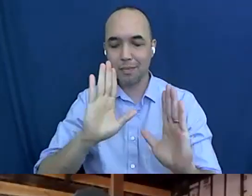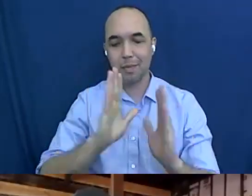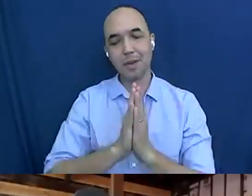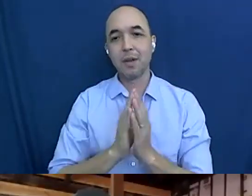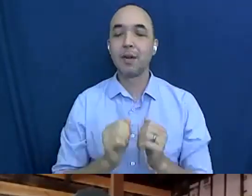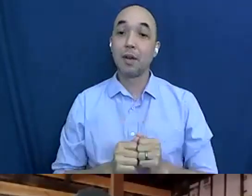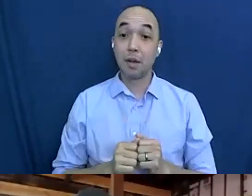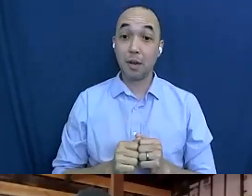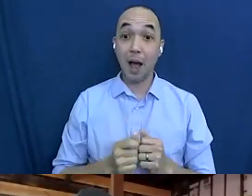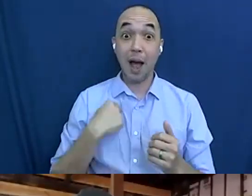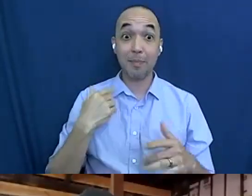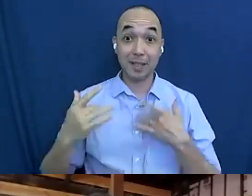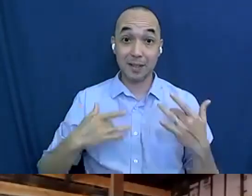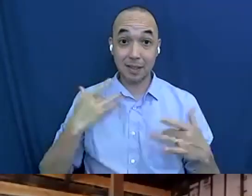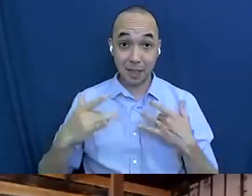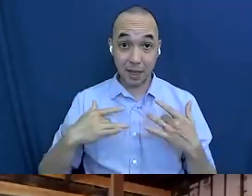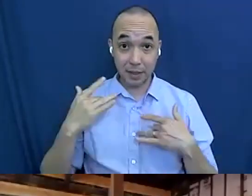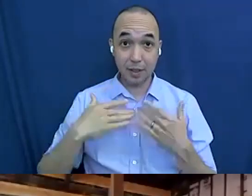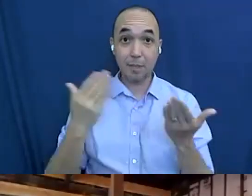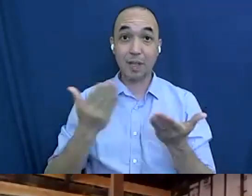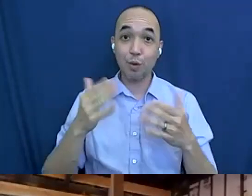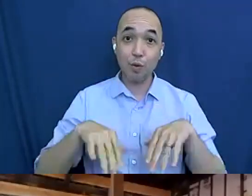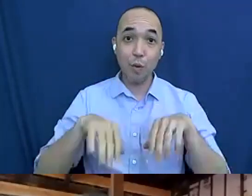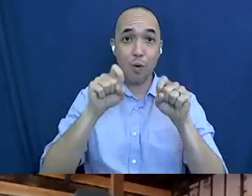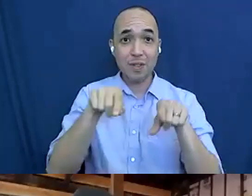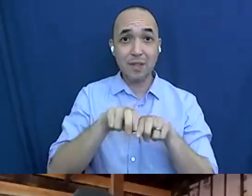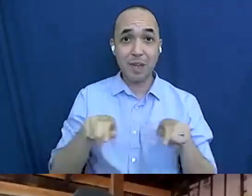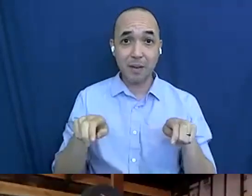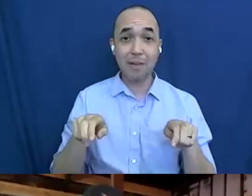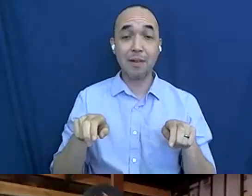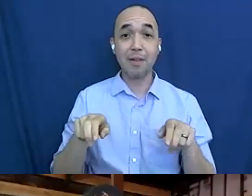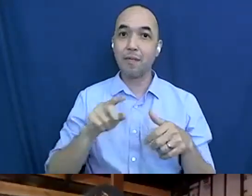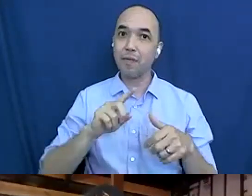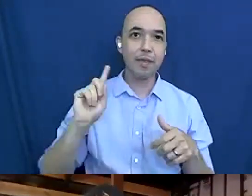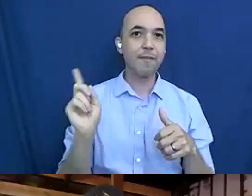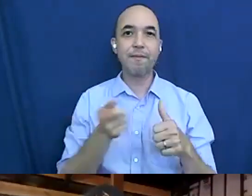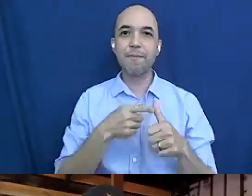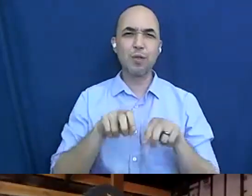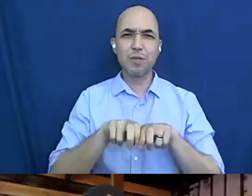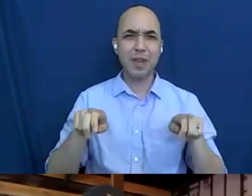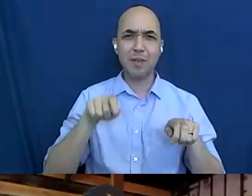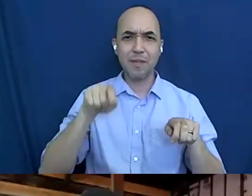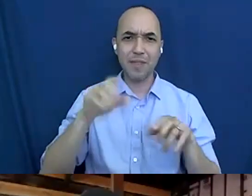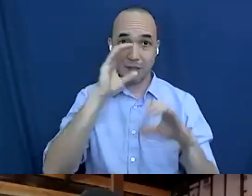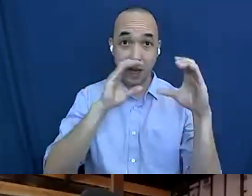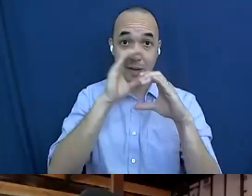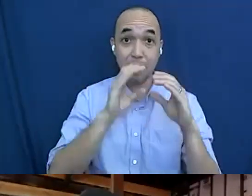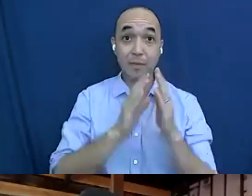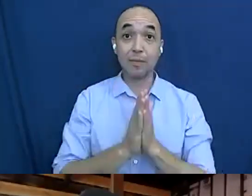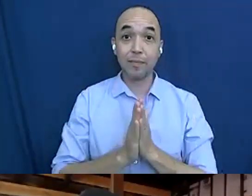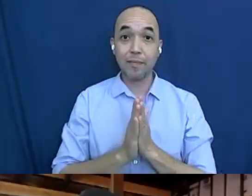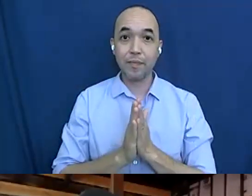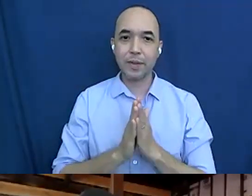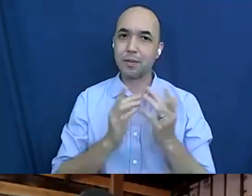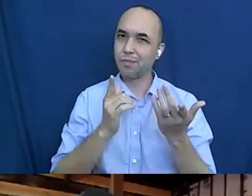I am so excited to be here to host this panel, the first panel of the GISH Mini Hunt. And it is the most